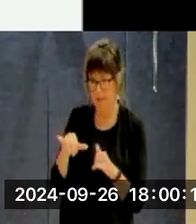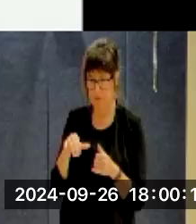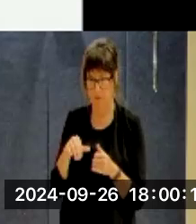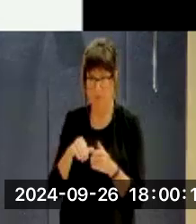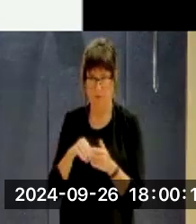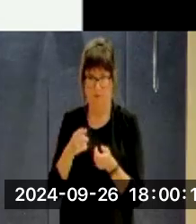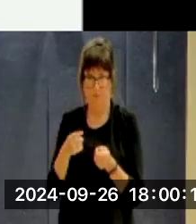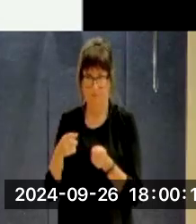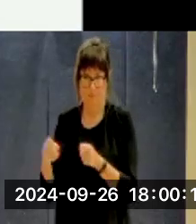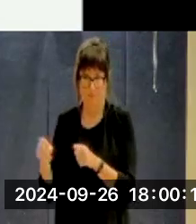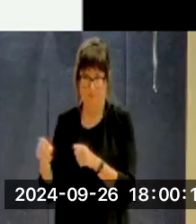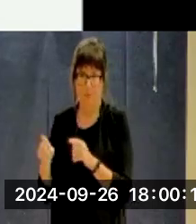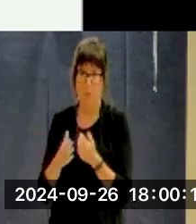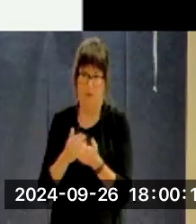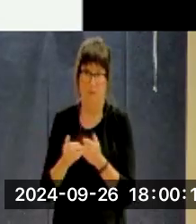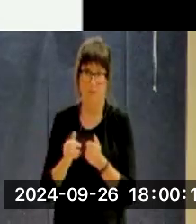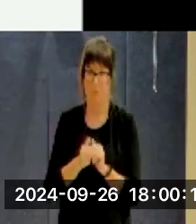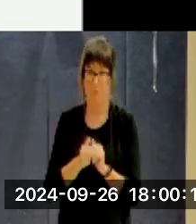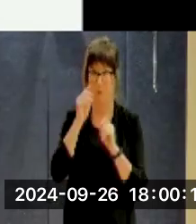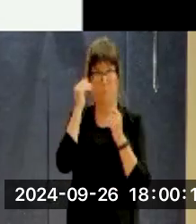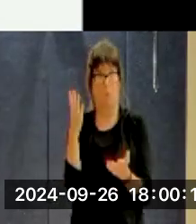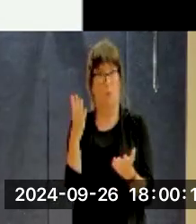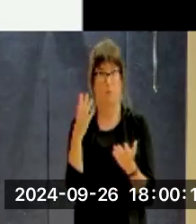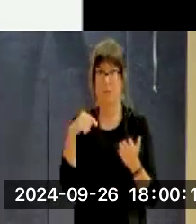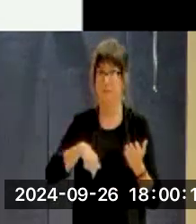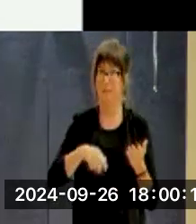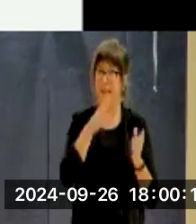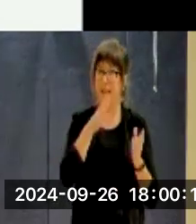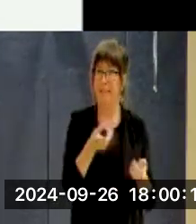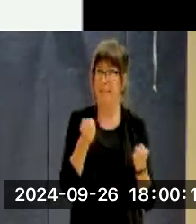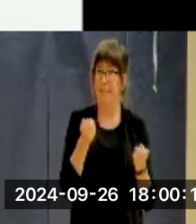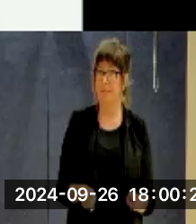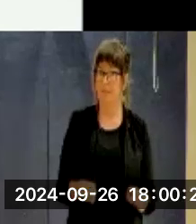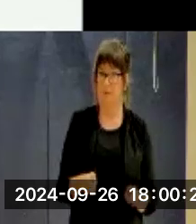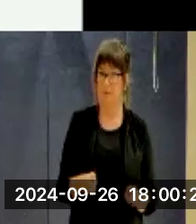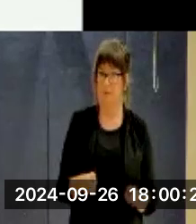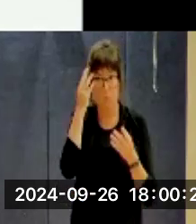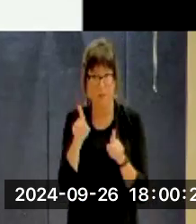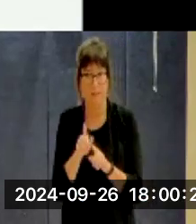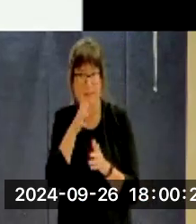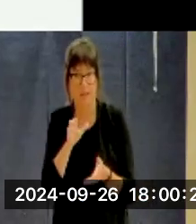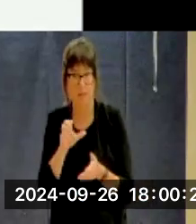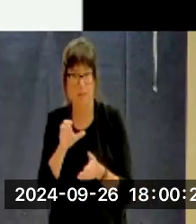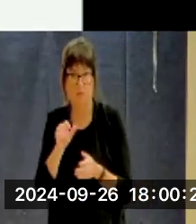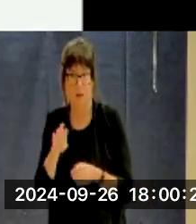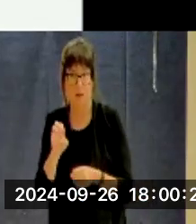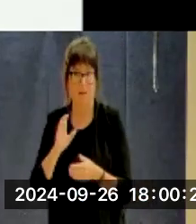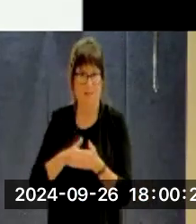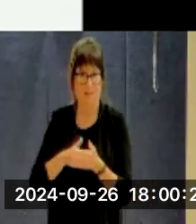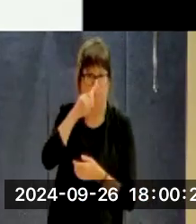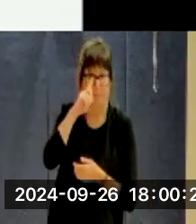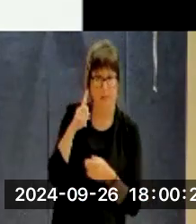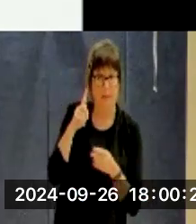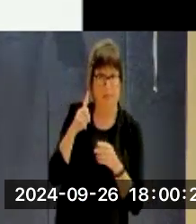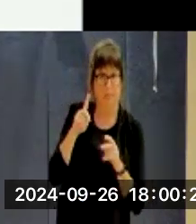oftentimes. Whether it's how do we report this hate incident? Do we report it as a hate crime against a Black person or a disabled person? It's